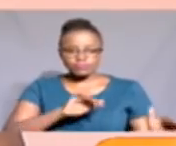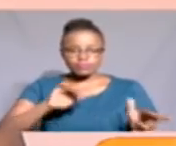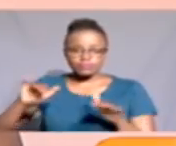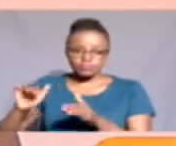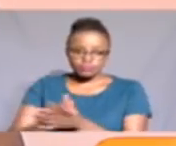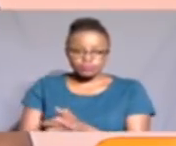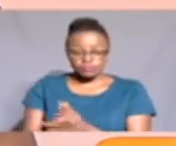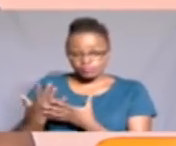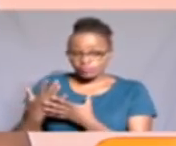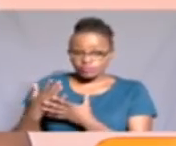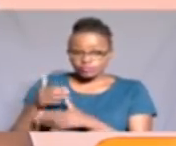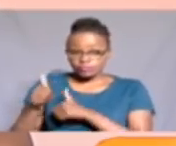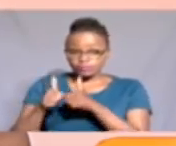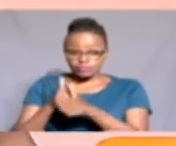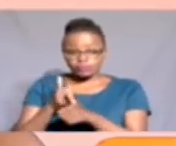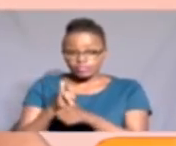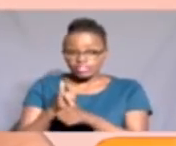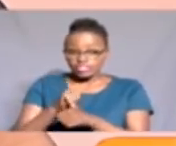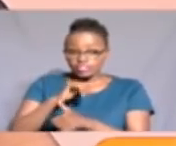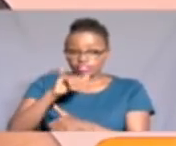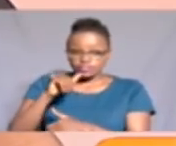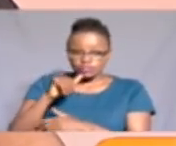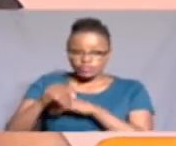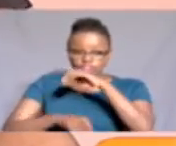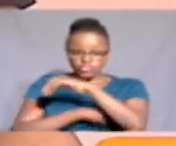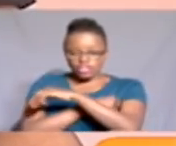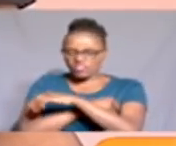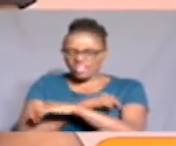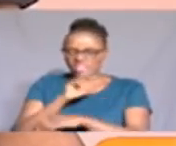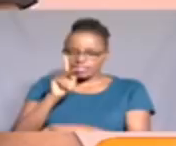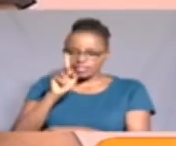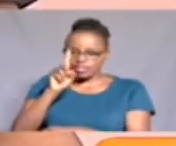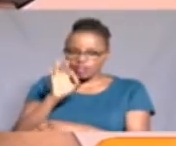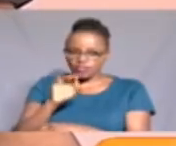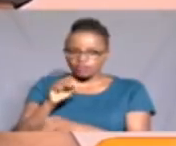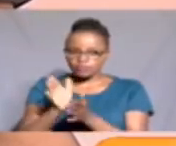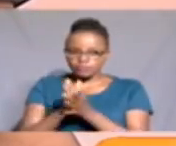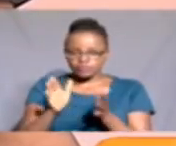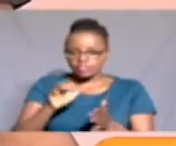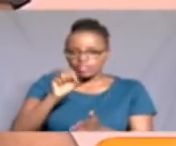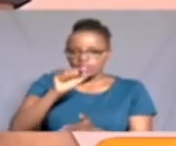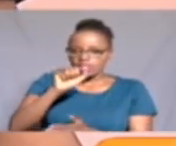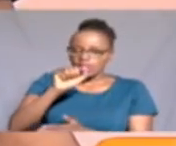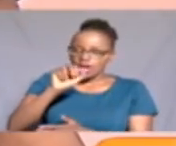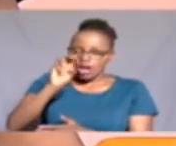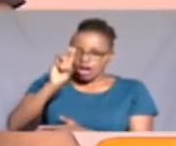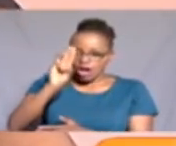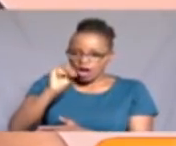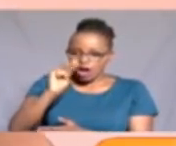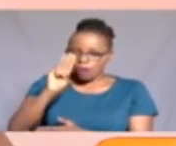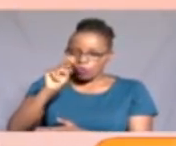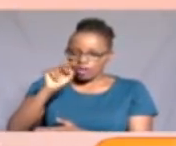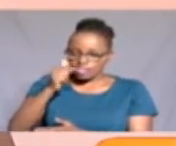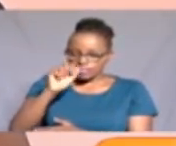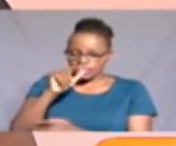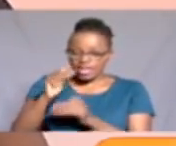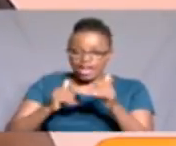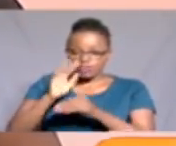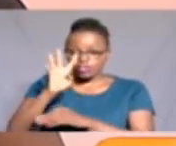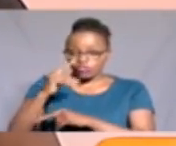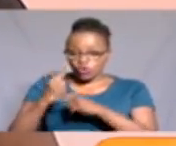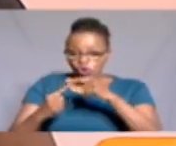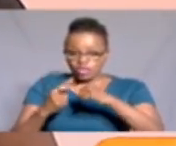Intense behind the scene jostling is on for Chief of Defense Forces General Samson Mwathethe's successor after his four-year